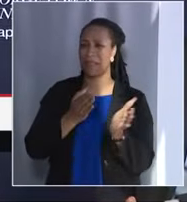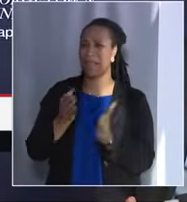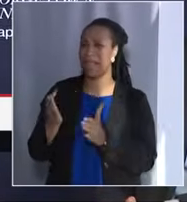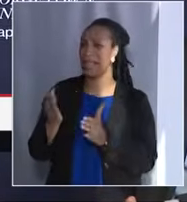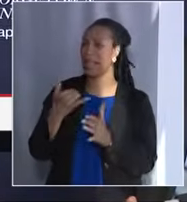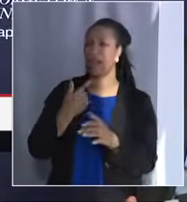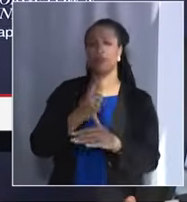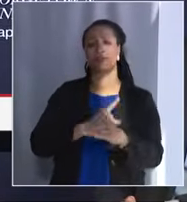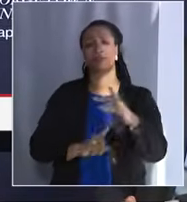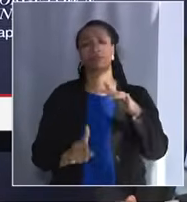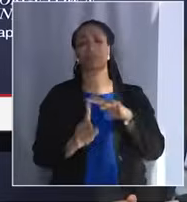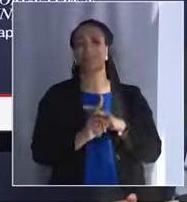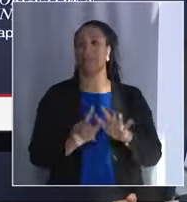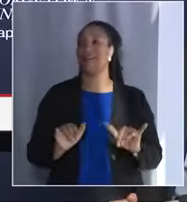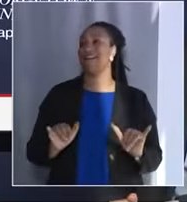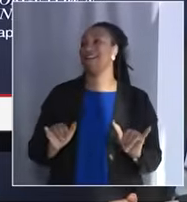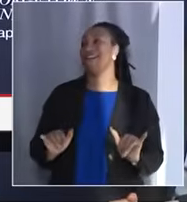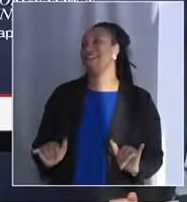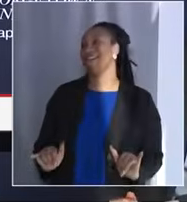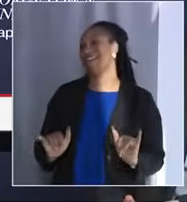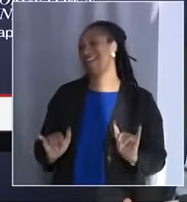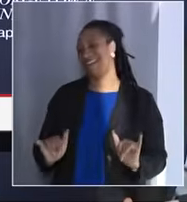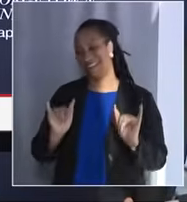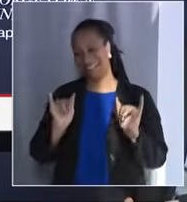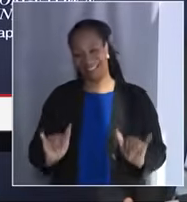D.C. government leaders, for great foresight.